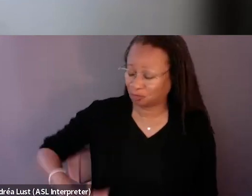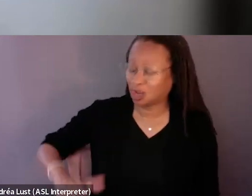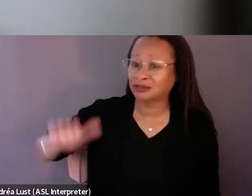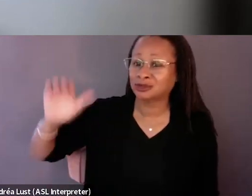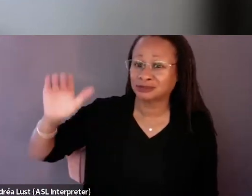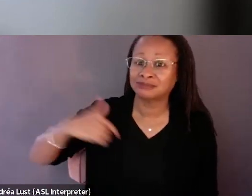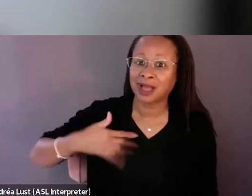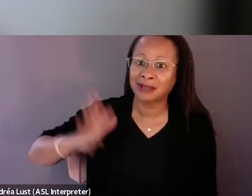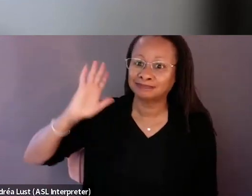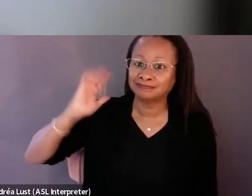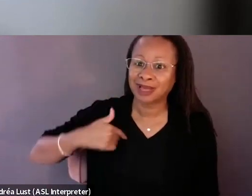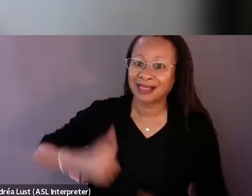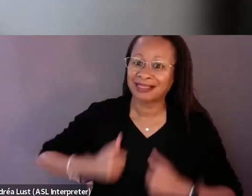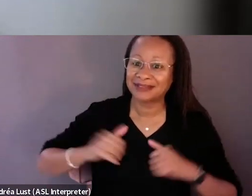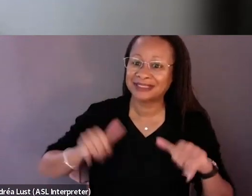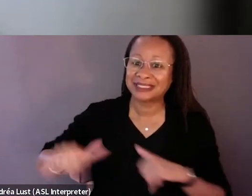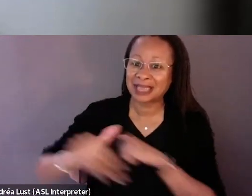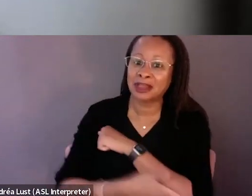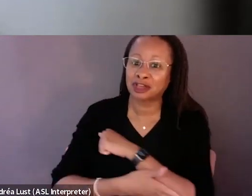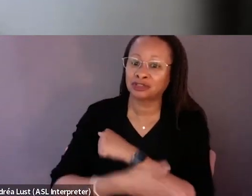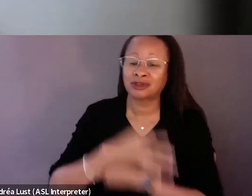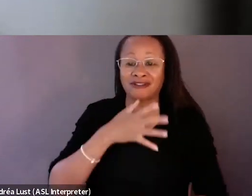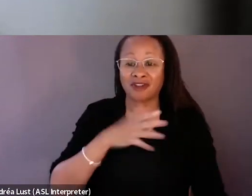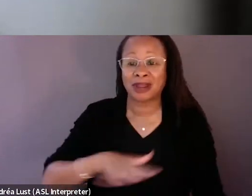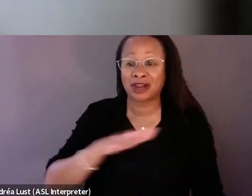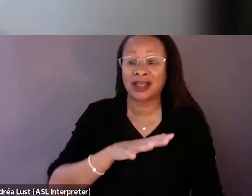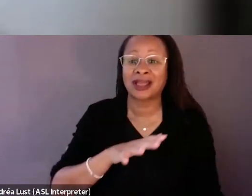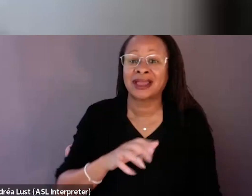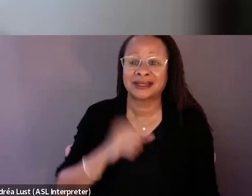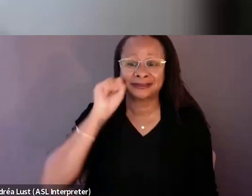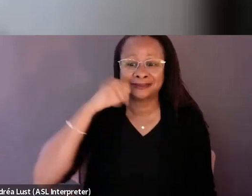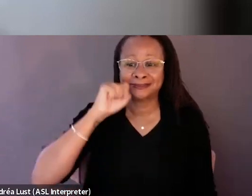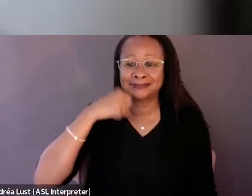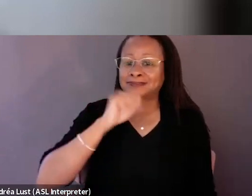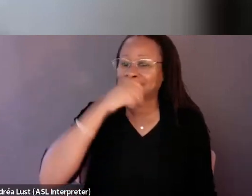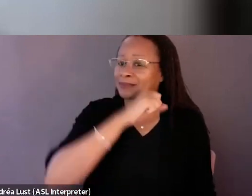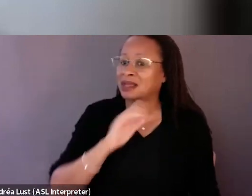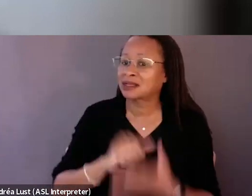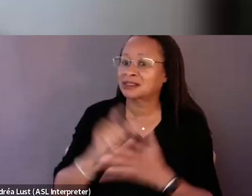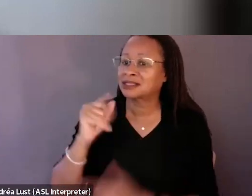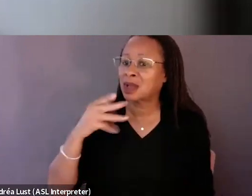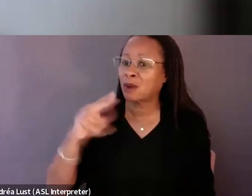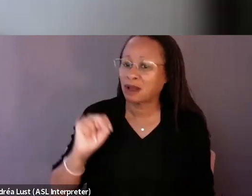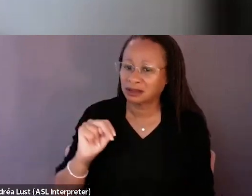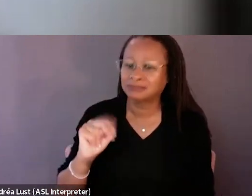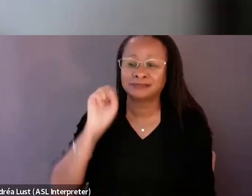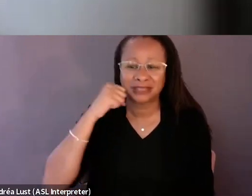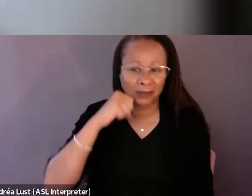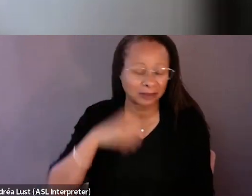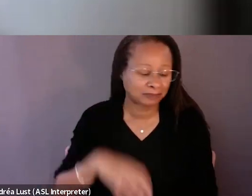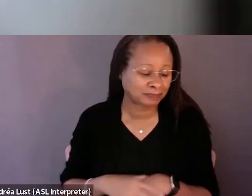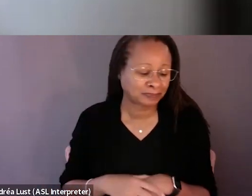I used to live in the countryside in Taiwan, and the I'm quite familiar with this kind of